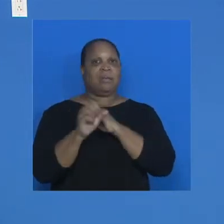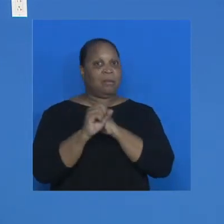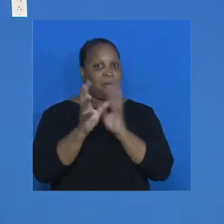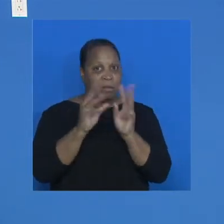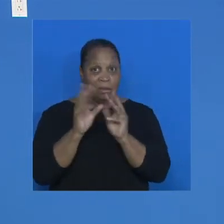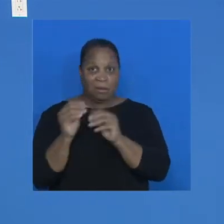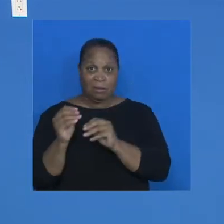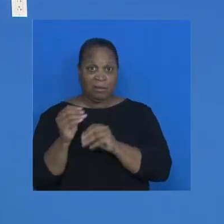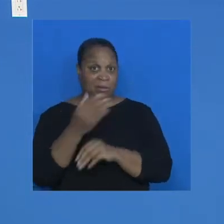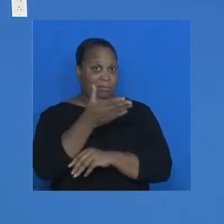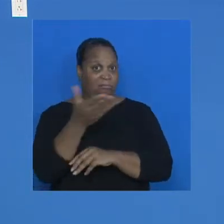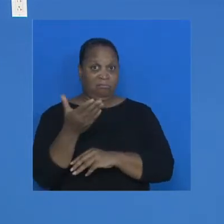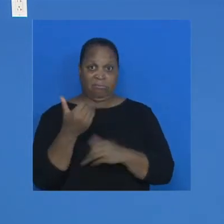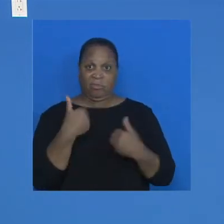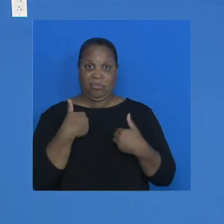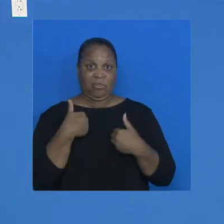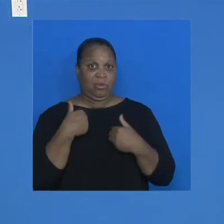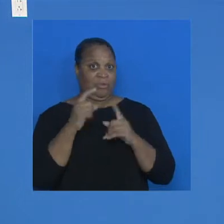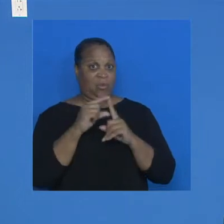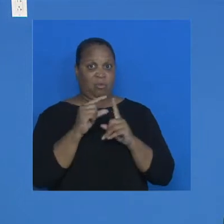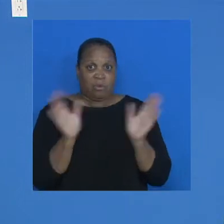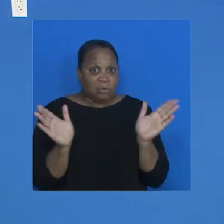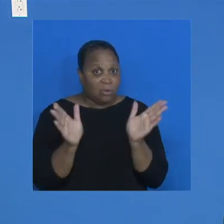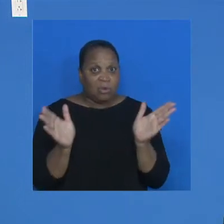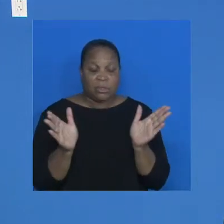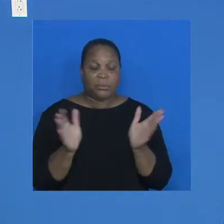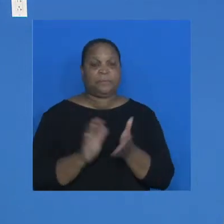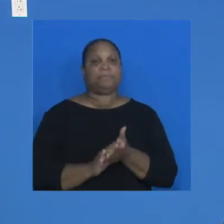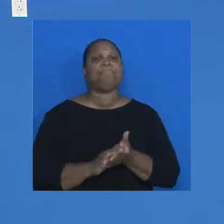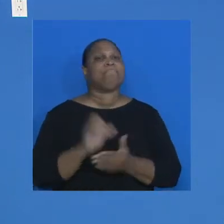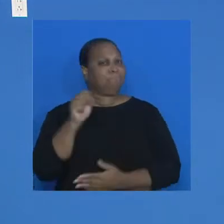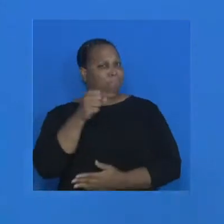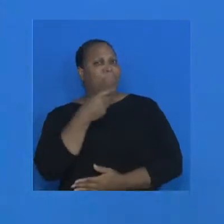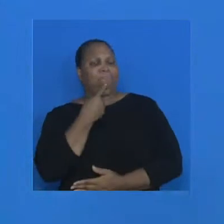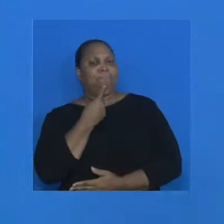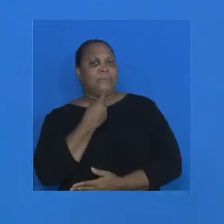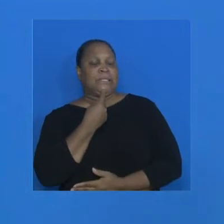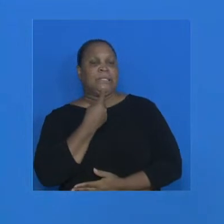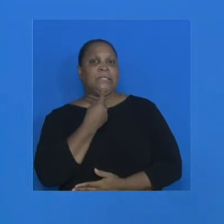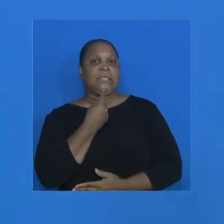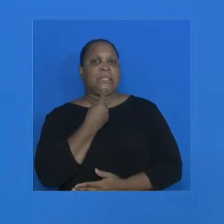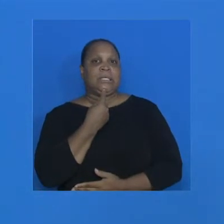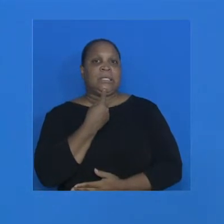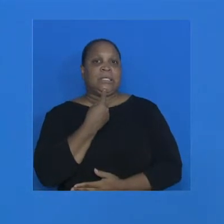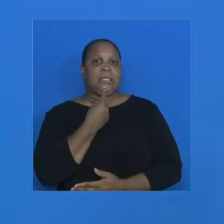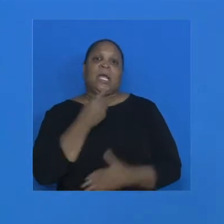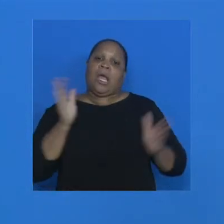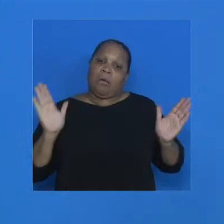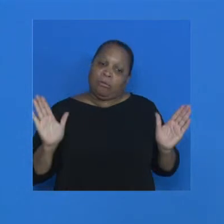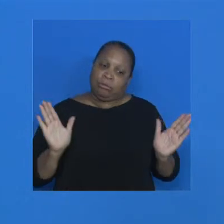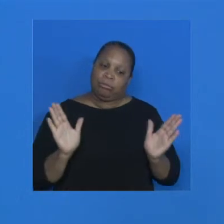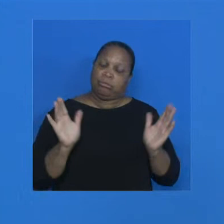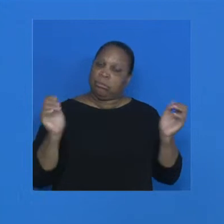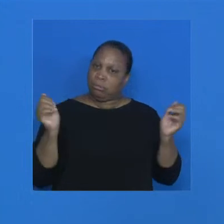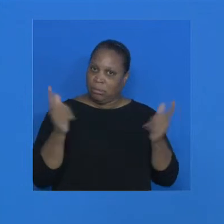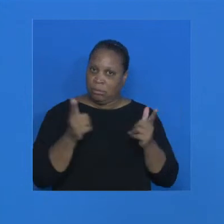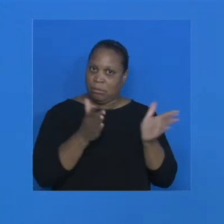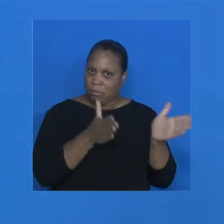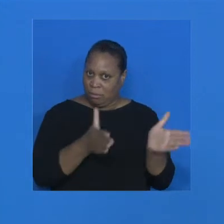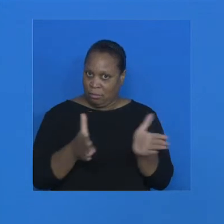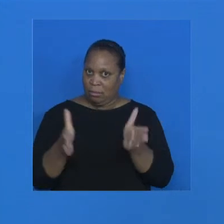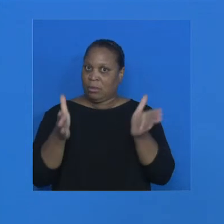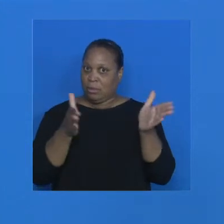have any closing words at all for the public? Surely. I'd just like to say that I encourage everyone to be